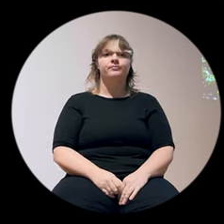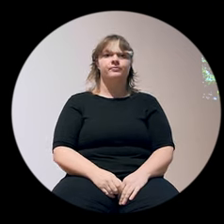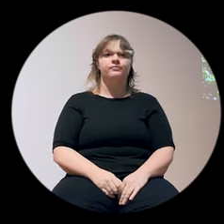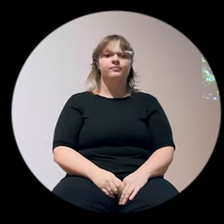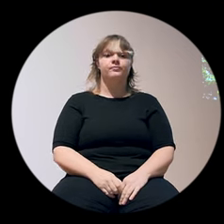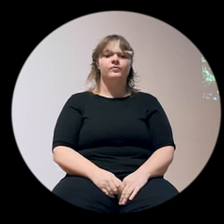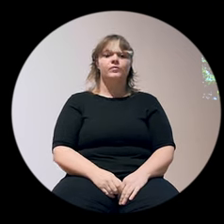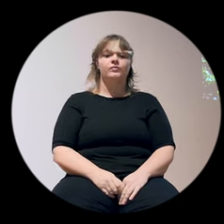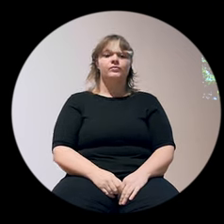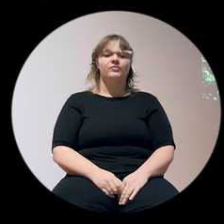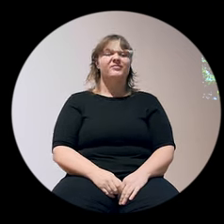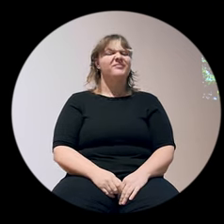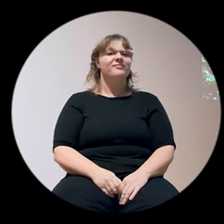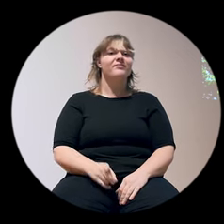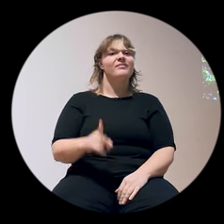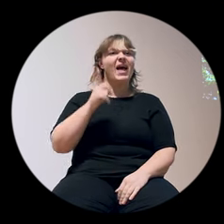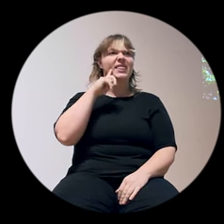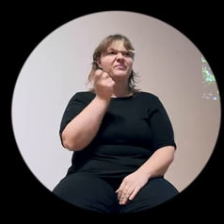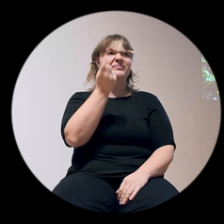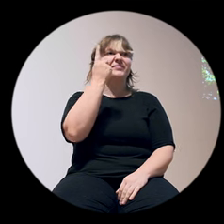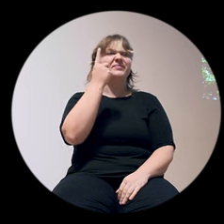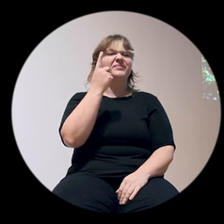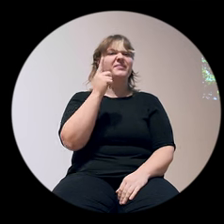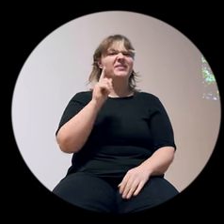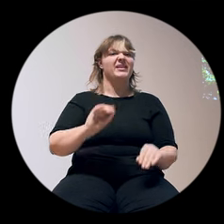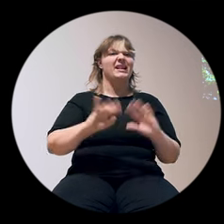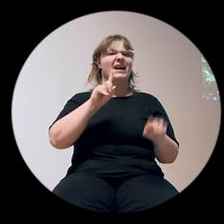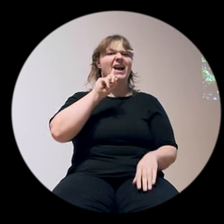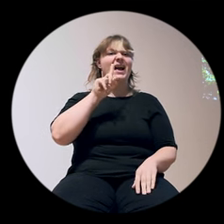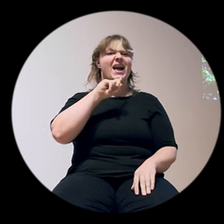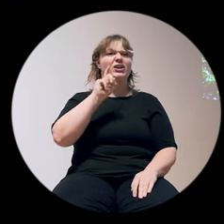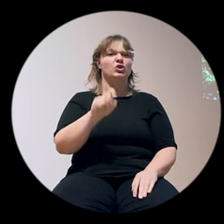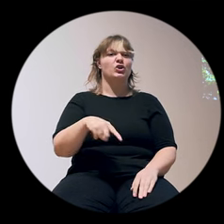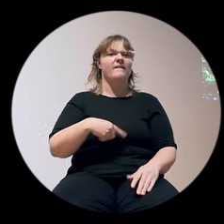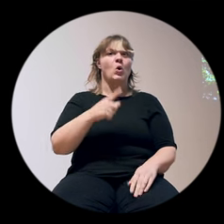And I think you get the idea of the general answer to what that is.